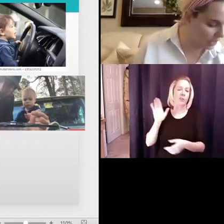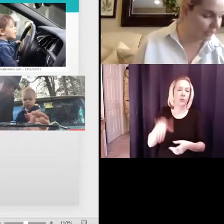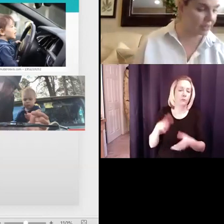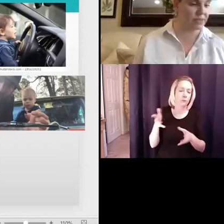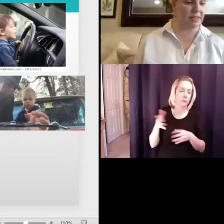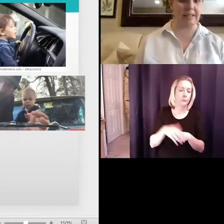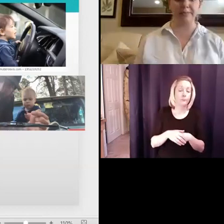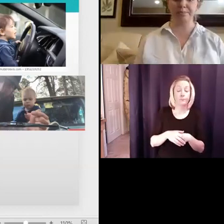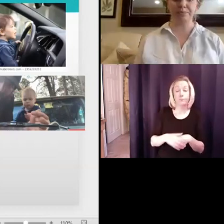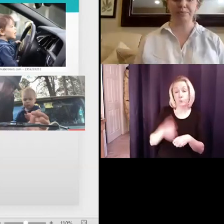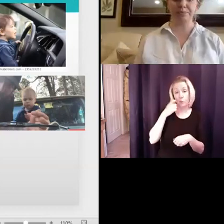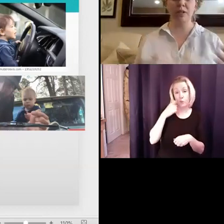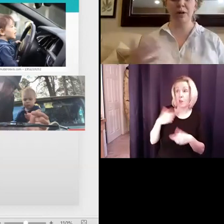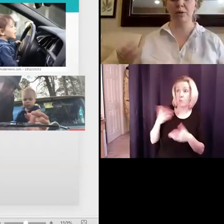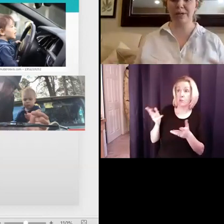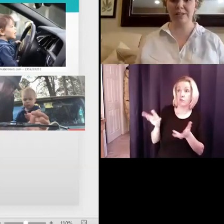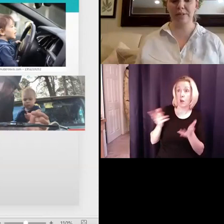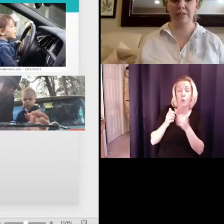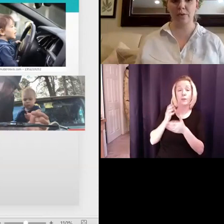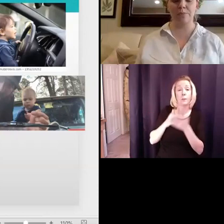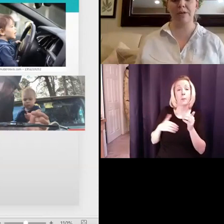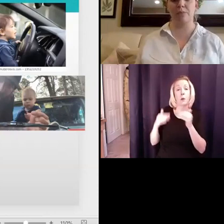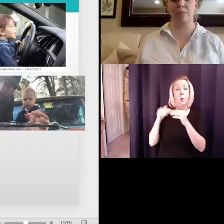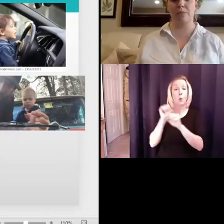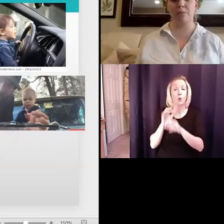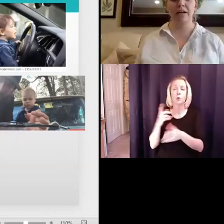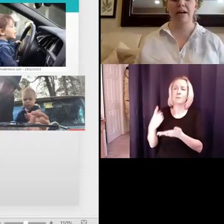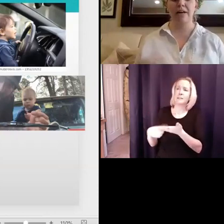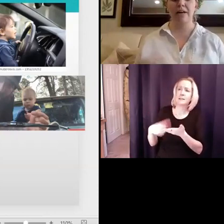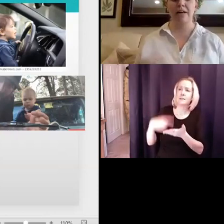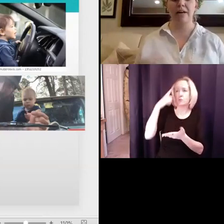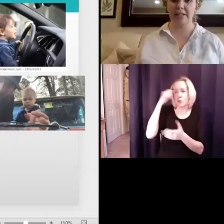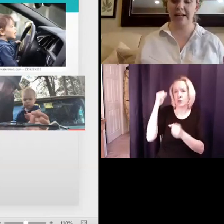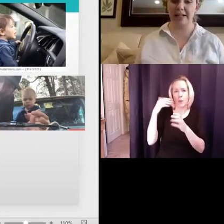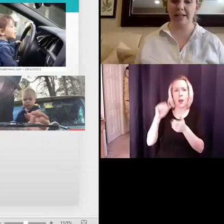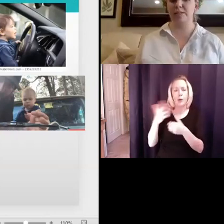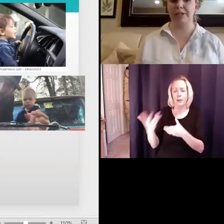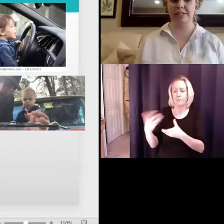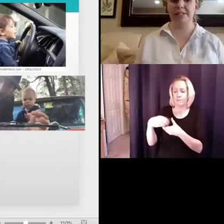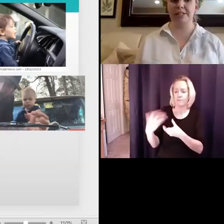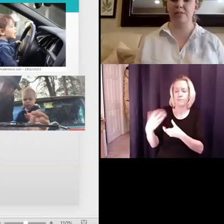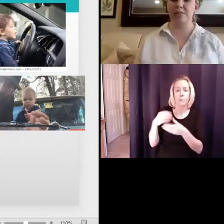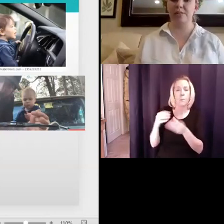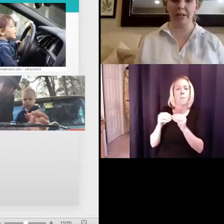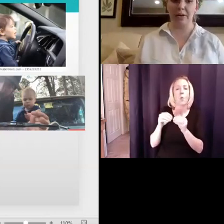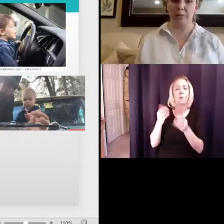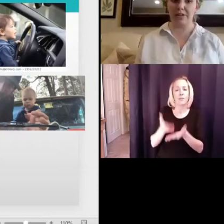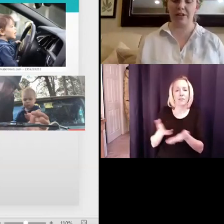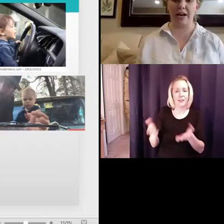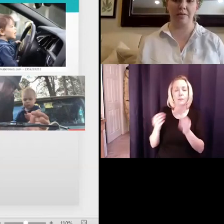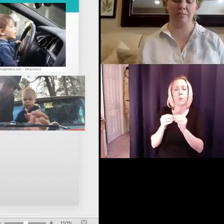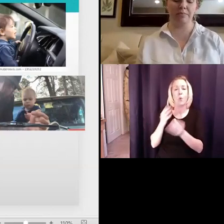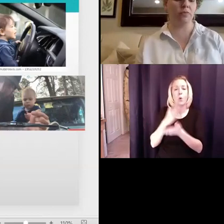my colleagues recently about ways that we can incorporate more objects and hands-on experiences as we're working